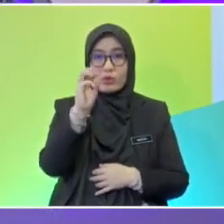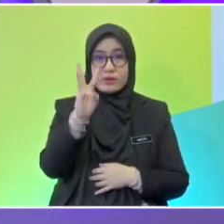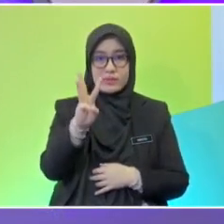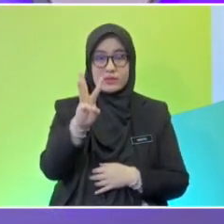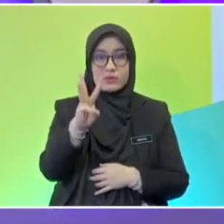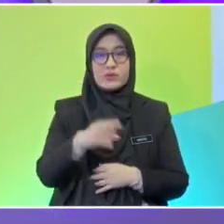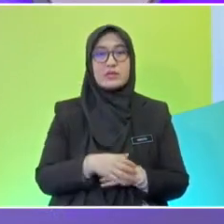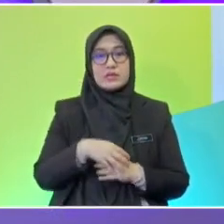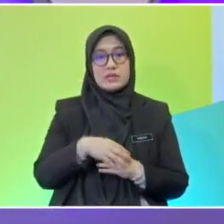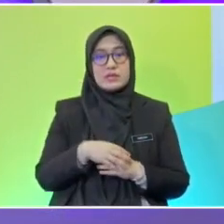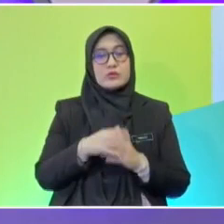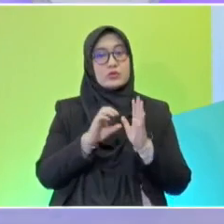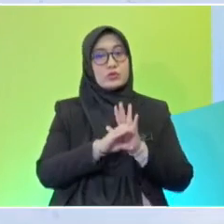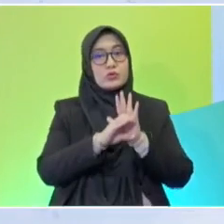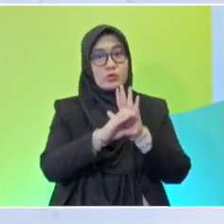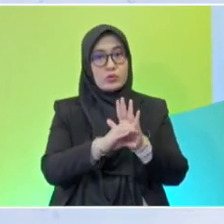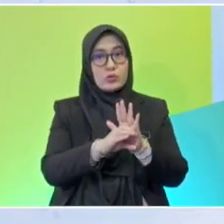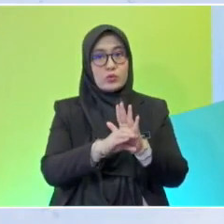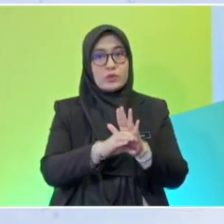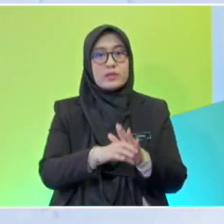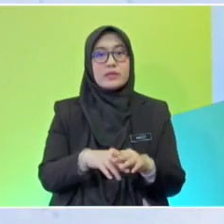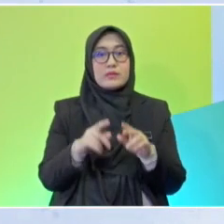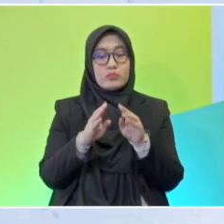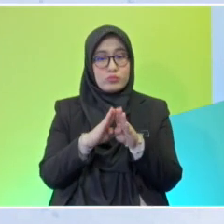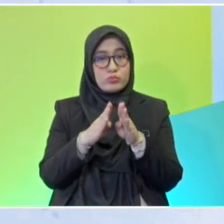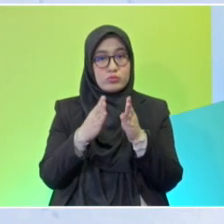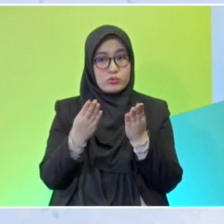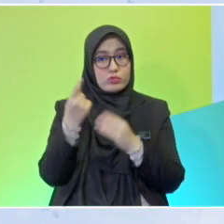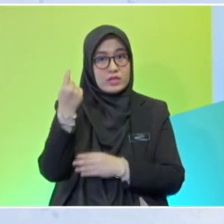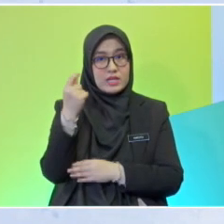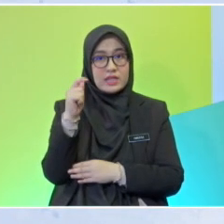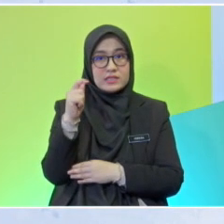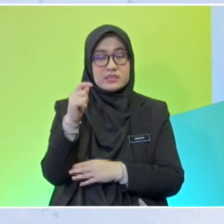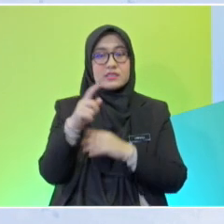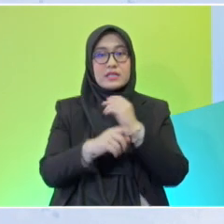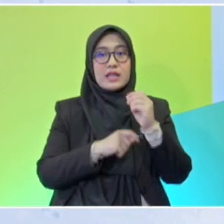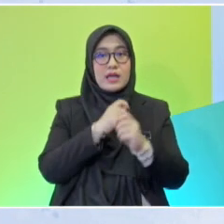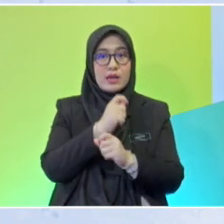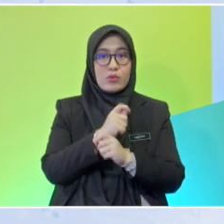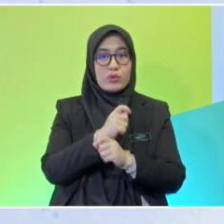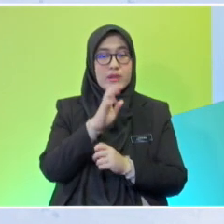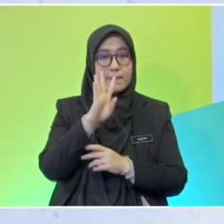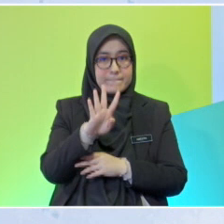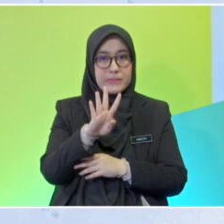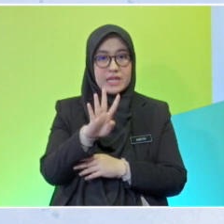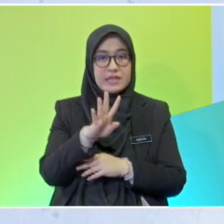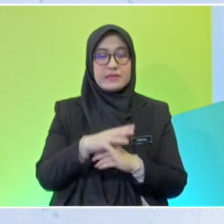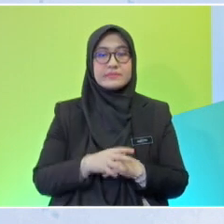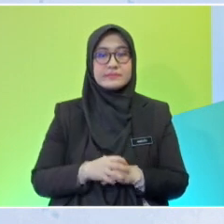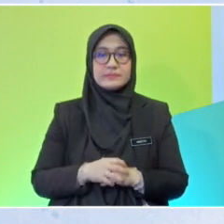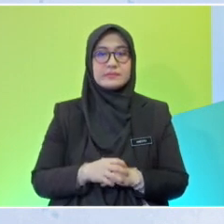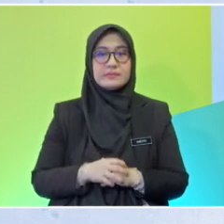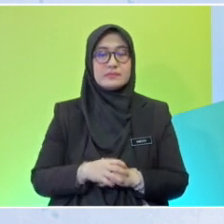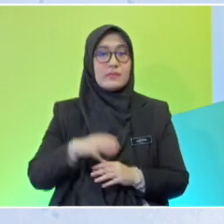textbook. This is from Unit 5, if I'm not mistaken. Yes, Unit 5, Eating Right. So this is a